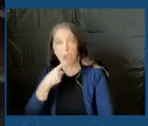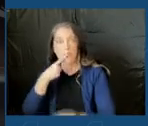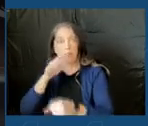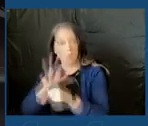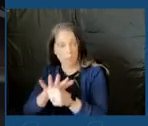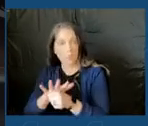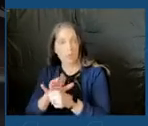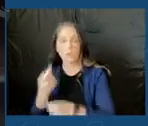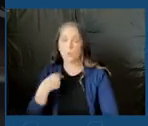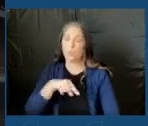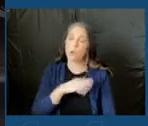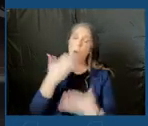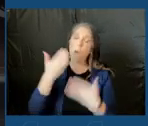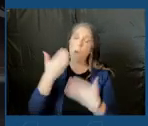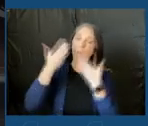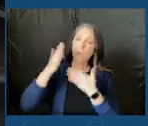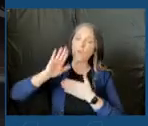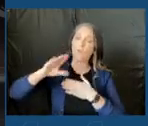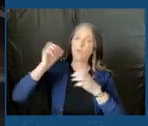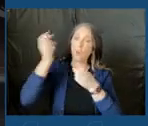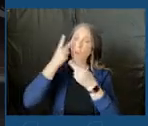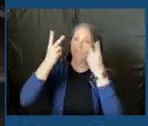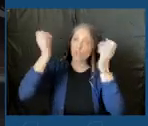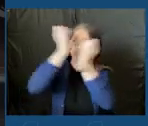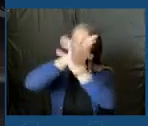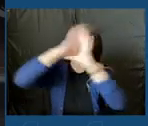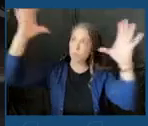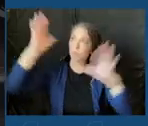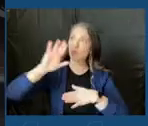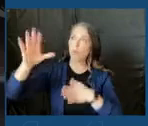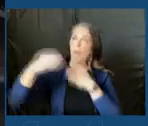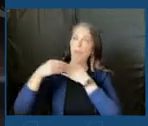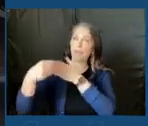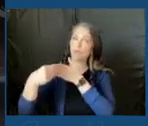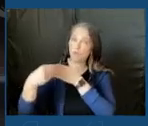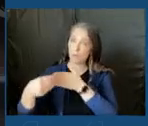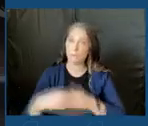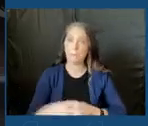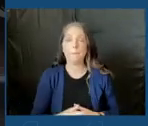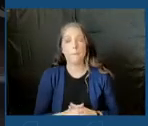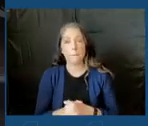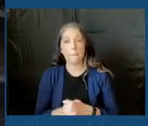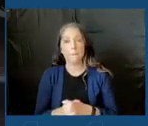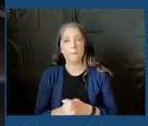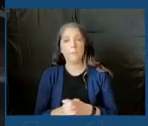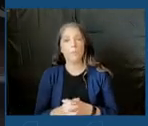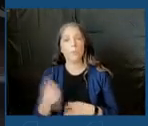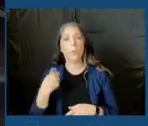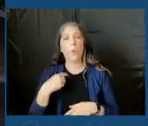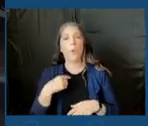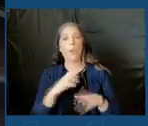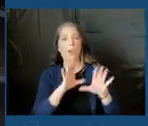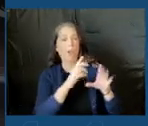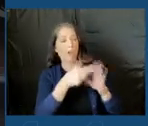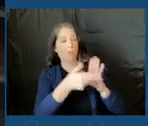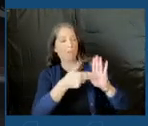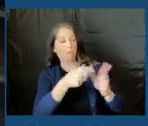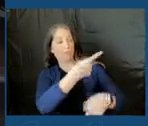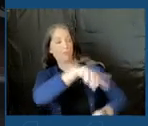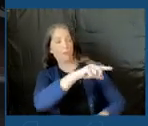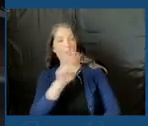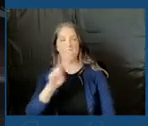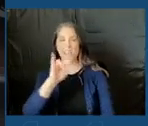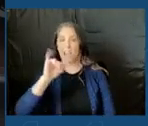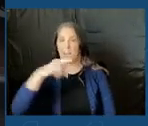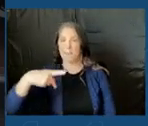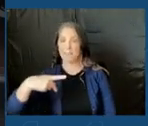for your vision, for your commitment, and for your leadership. And I want we call this the VIP section. You need to know, Governor, who's in the